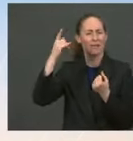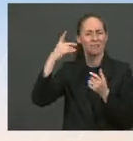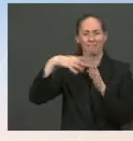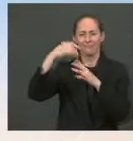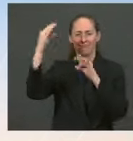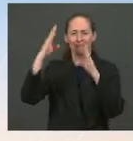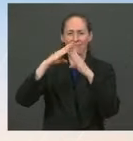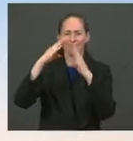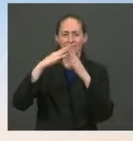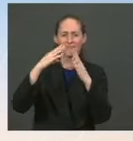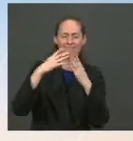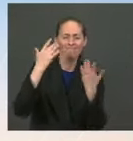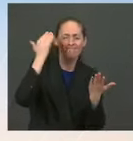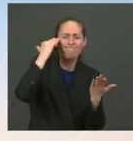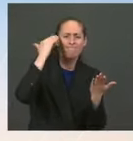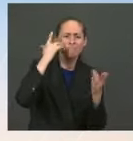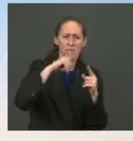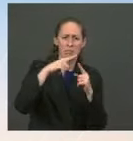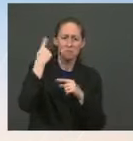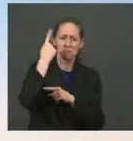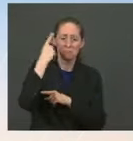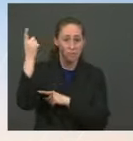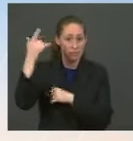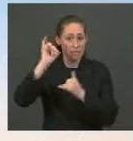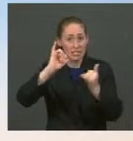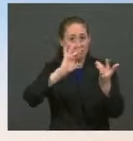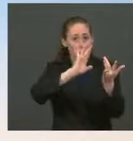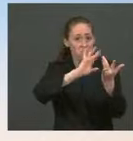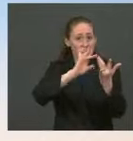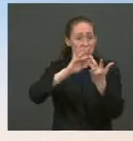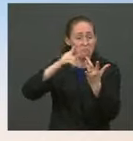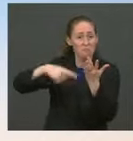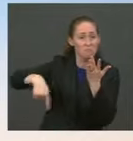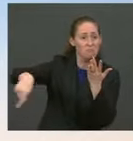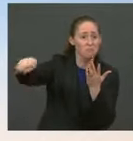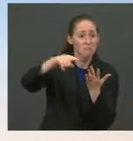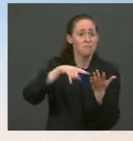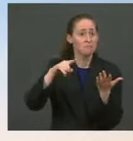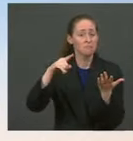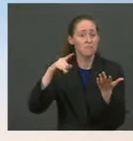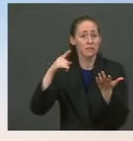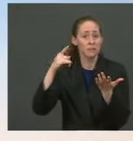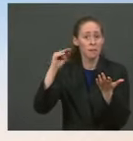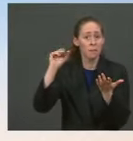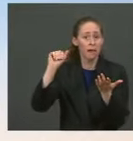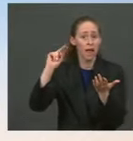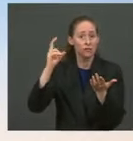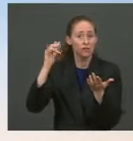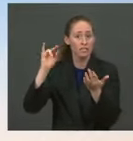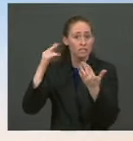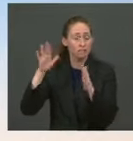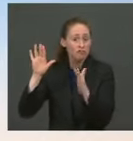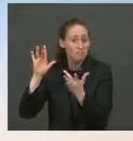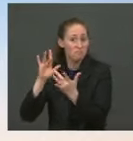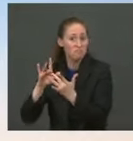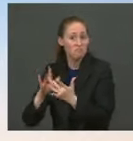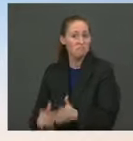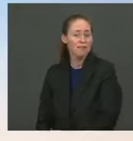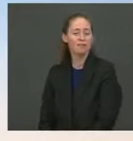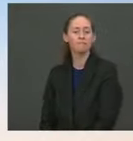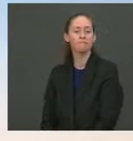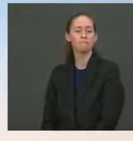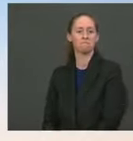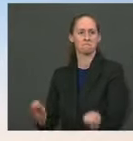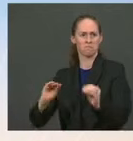any outreach that he's doing to those key moderates like Senator Joe Manchin and Kyrsten Sinema? Yeah, so I don't have anything to read out for you today on any calls that he's made